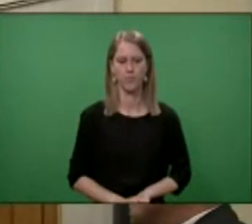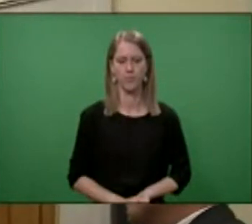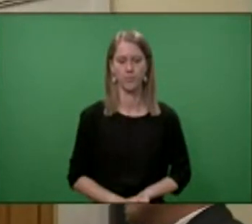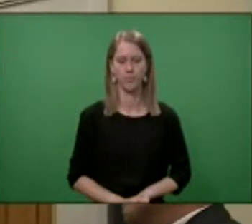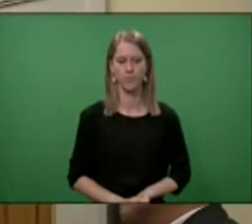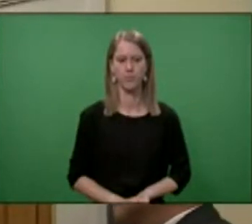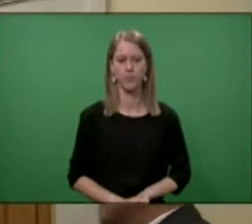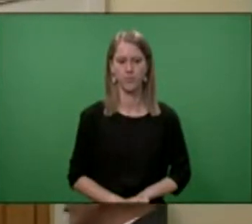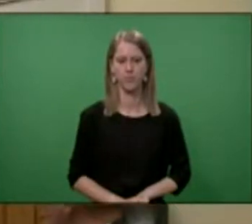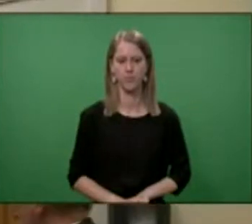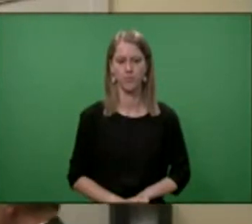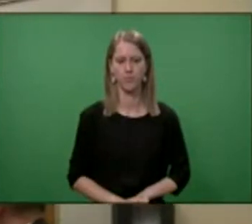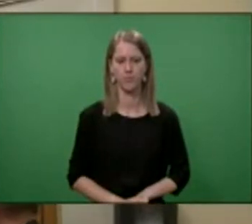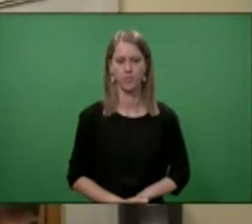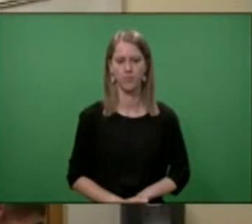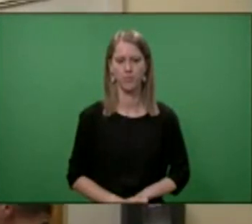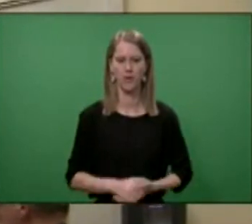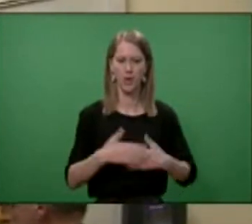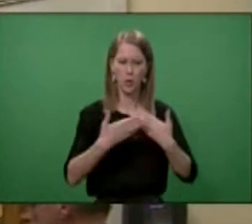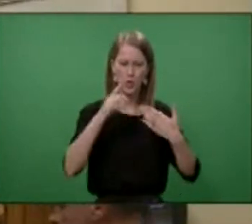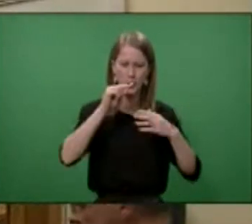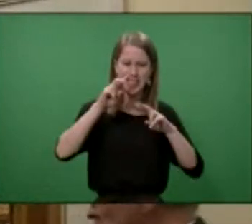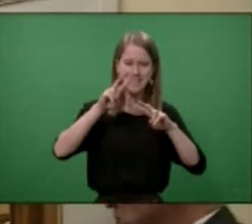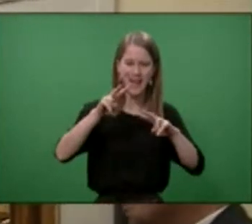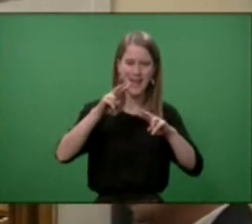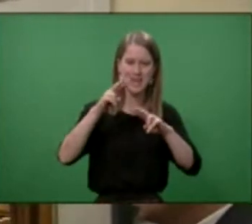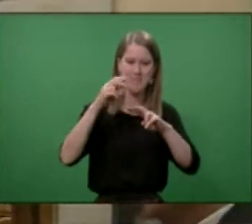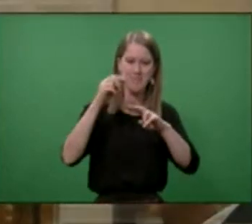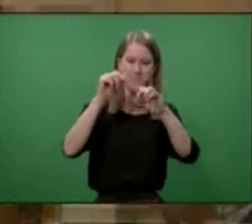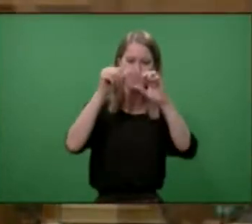Those doors bear the dents of the pounding with the black